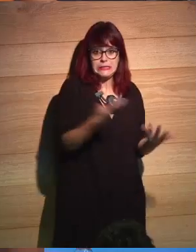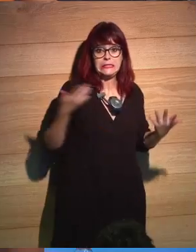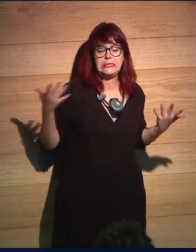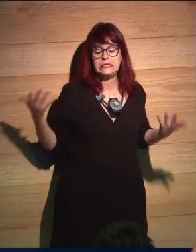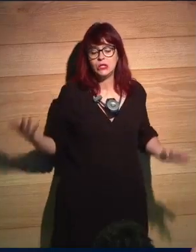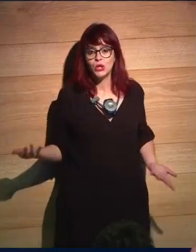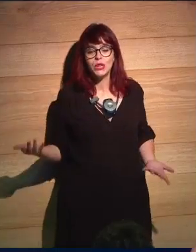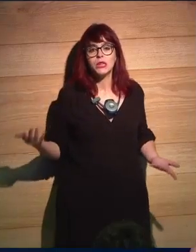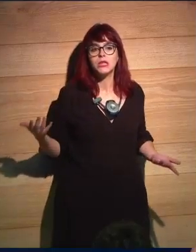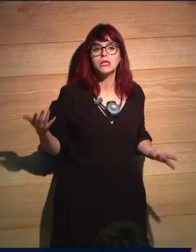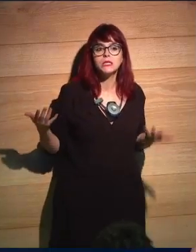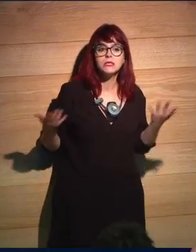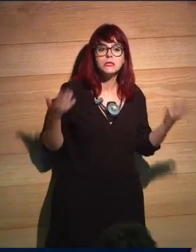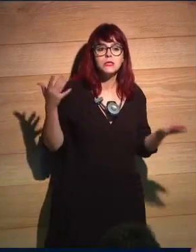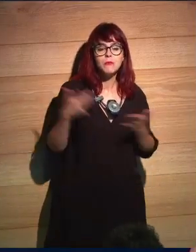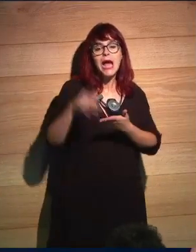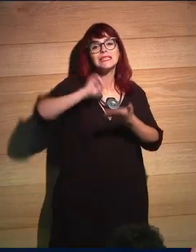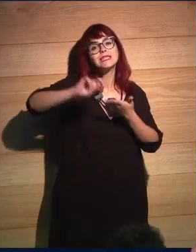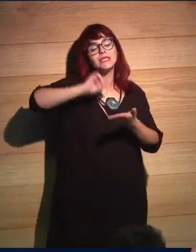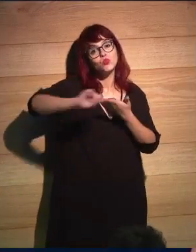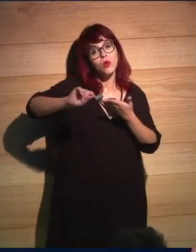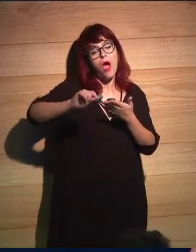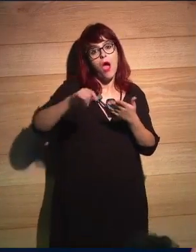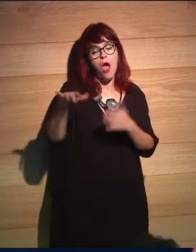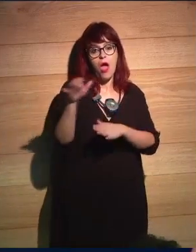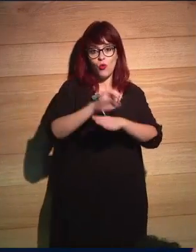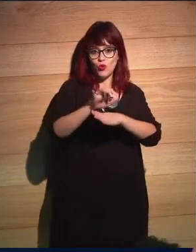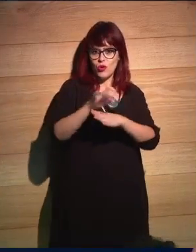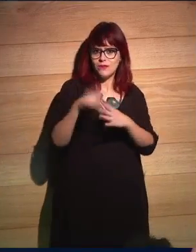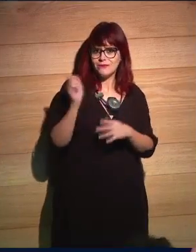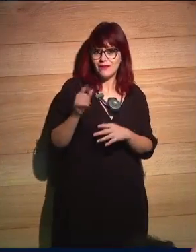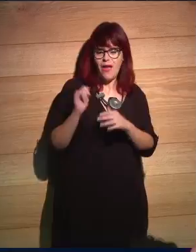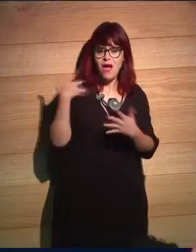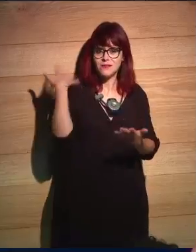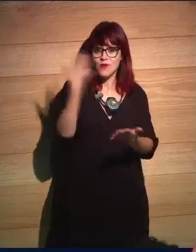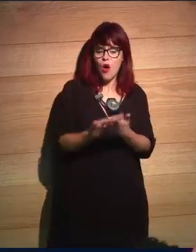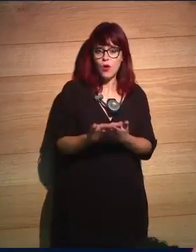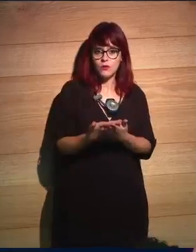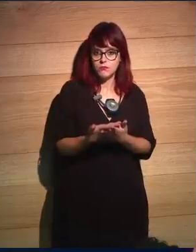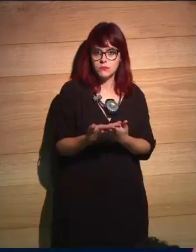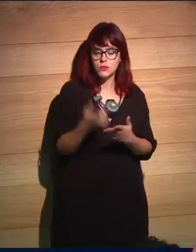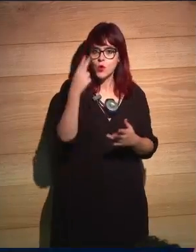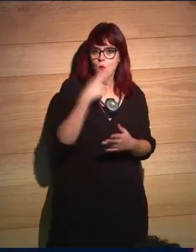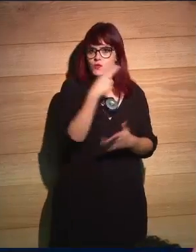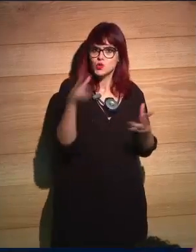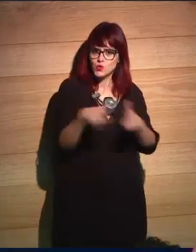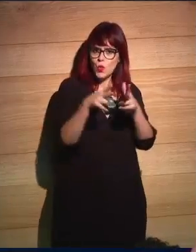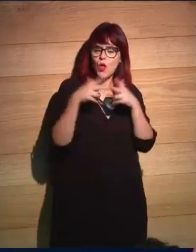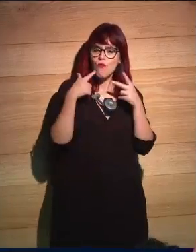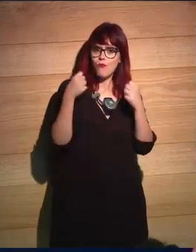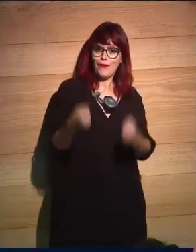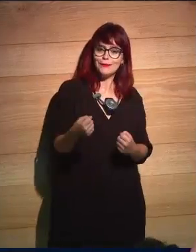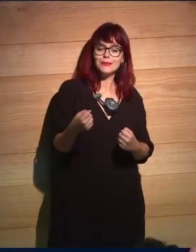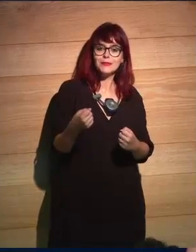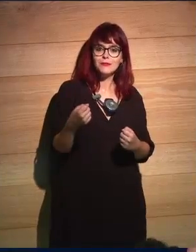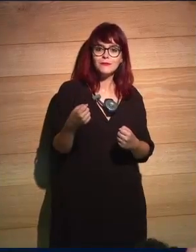people lack all these privileges. Therefore, writing in Ecuador has had